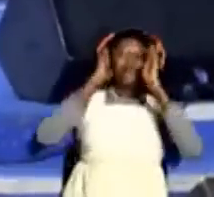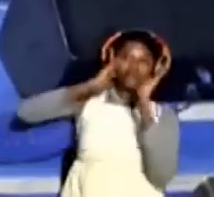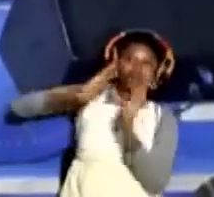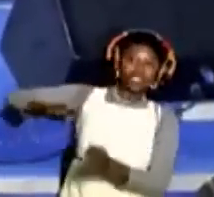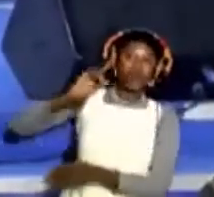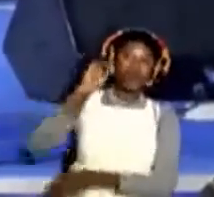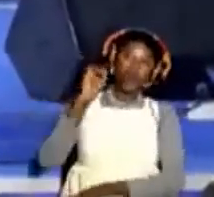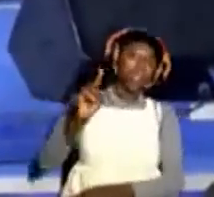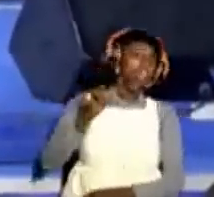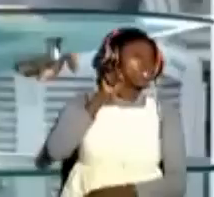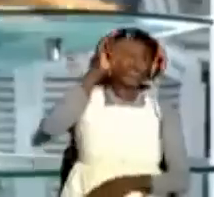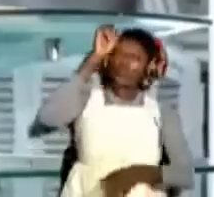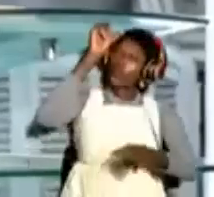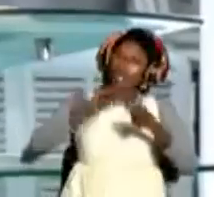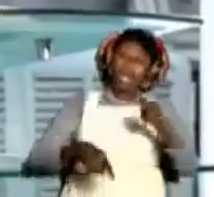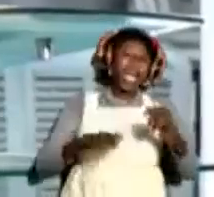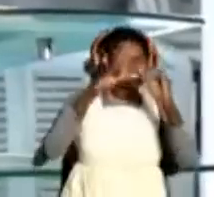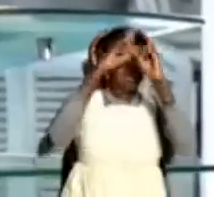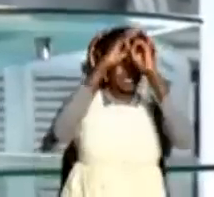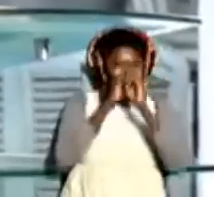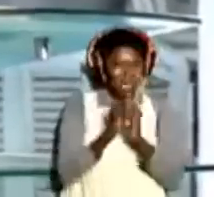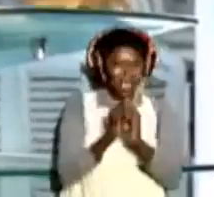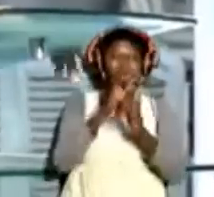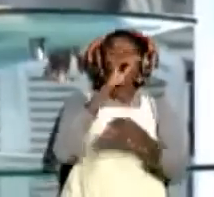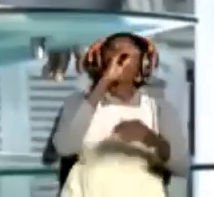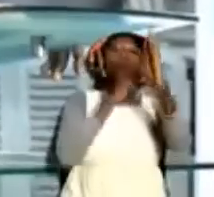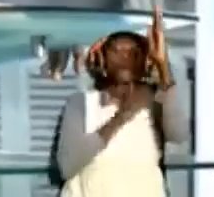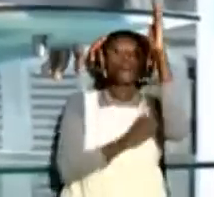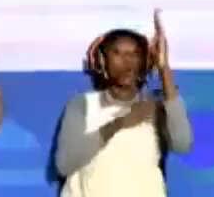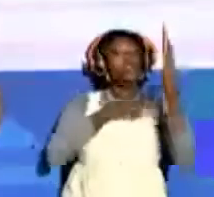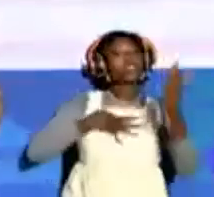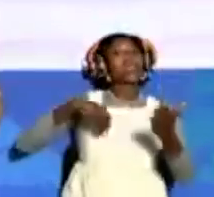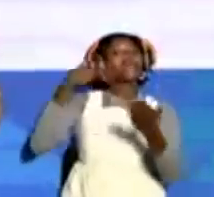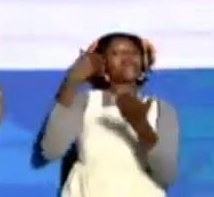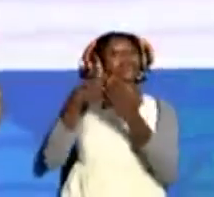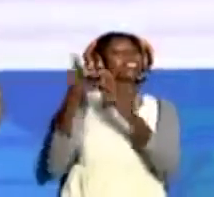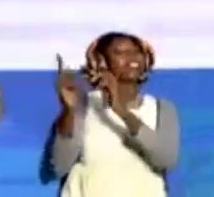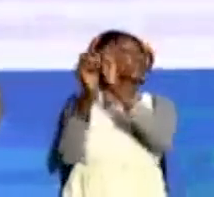You cannot serve God and money. It's not possible.